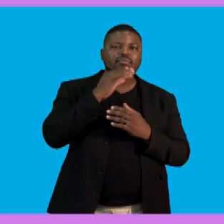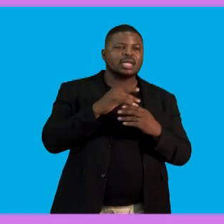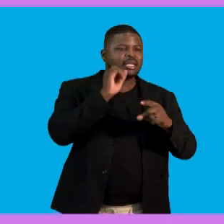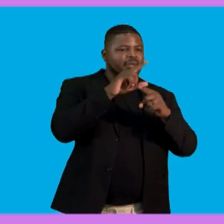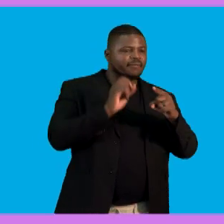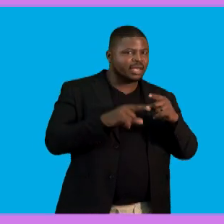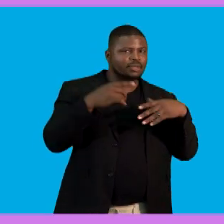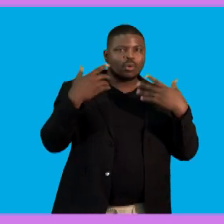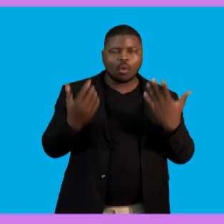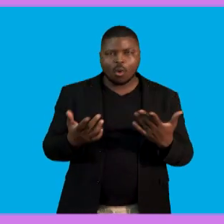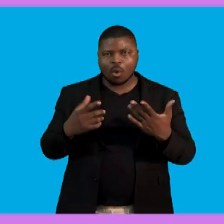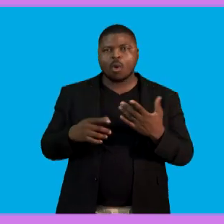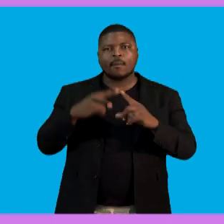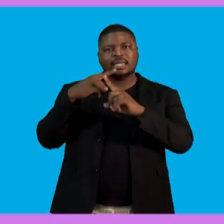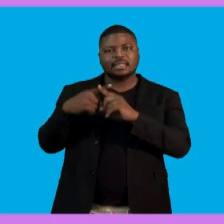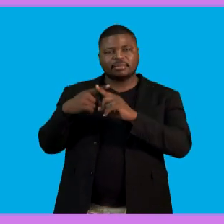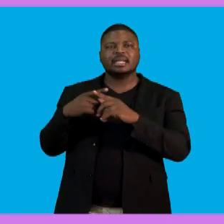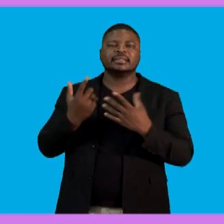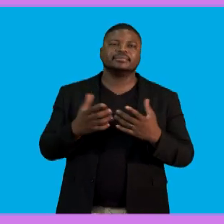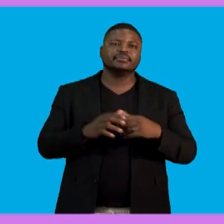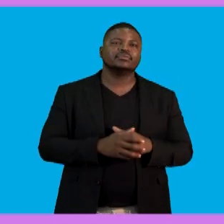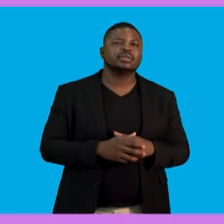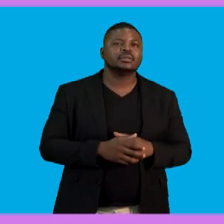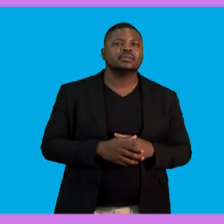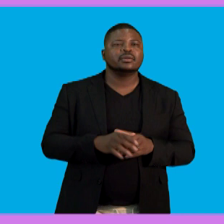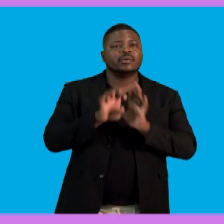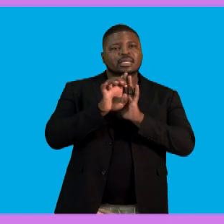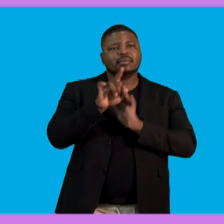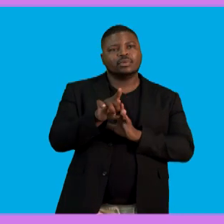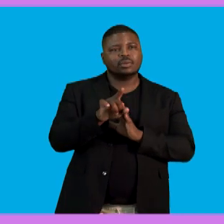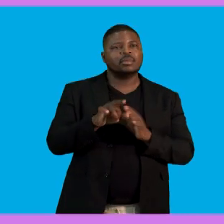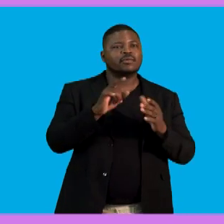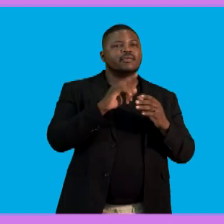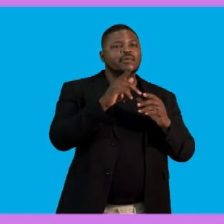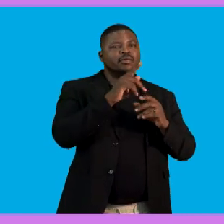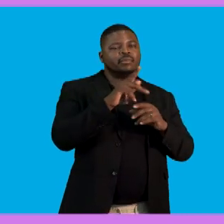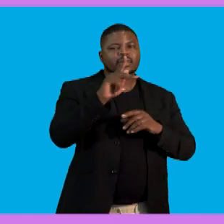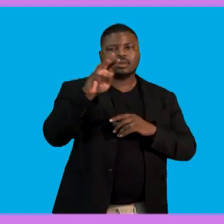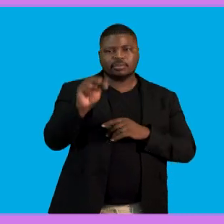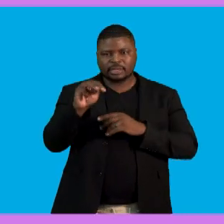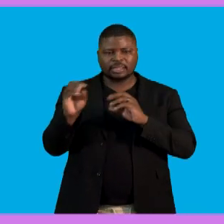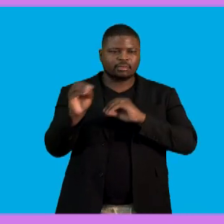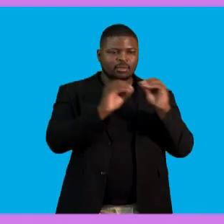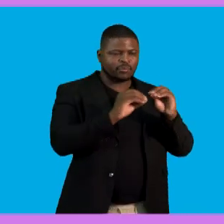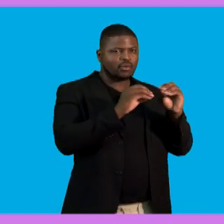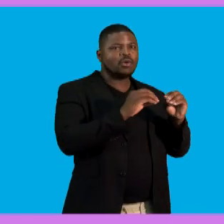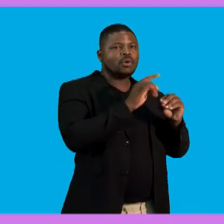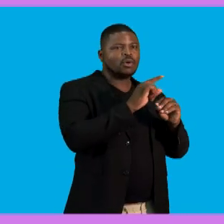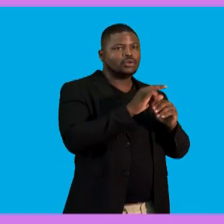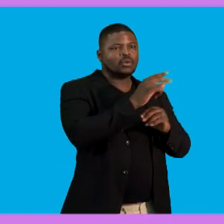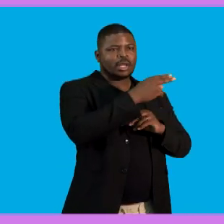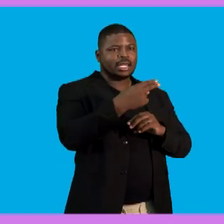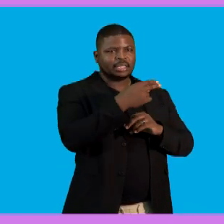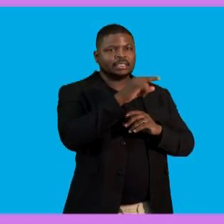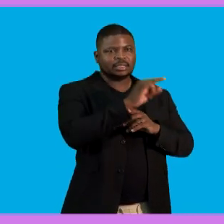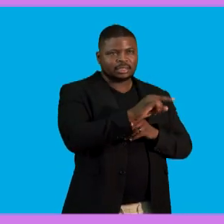of times that you are moving from each unit. For an example, if I'm to move from my kilometers to my hectometers, I will have